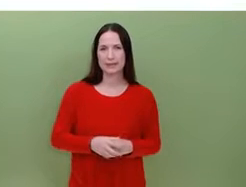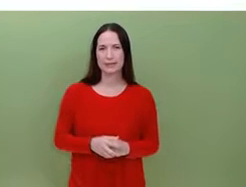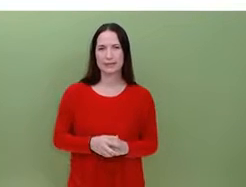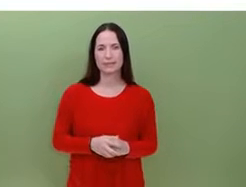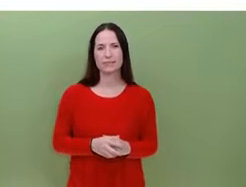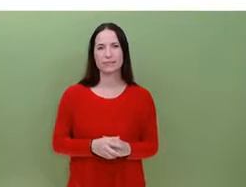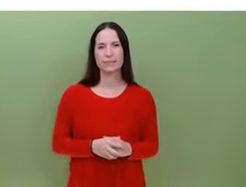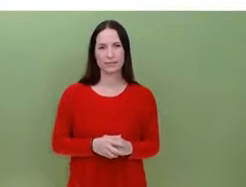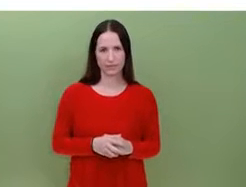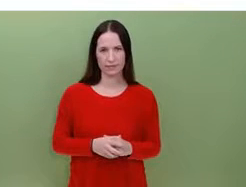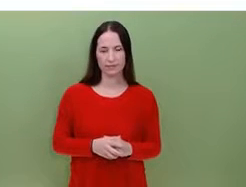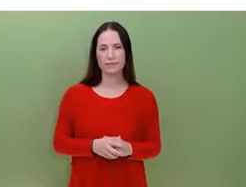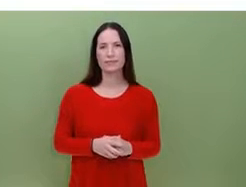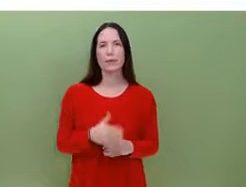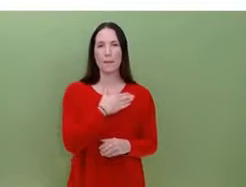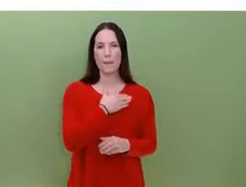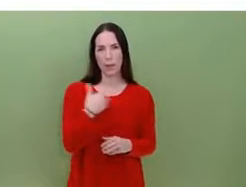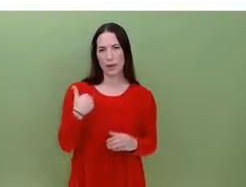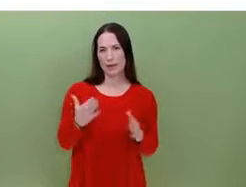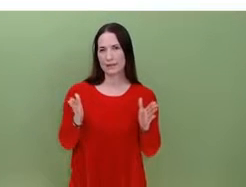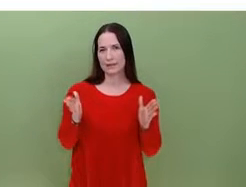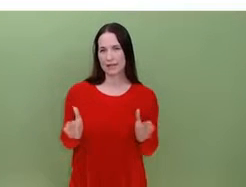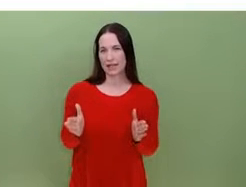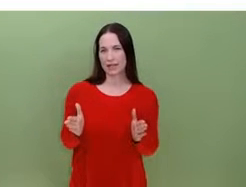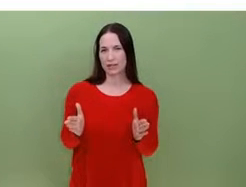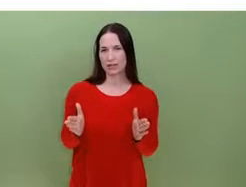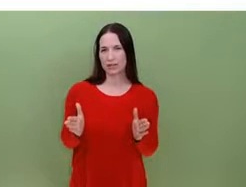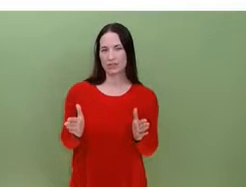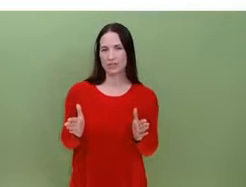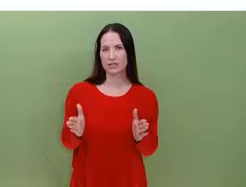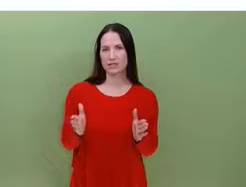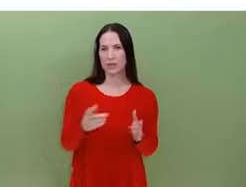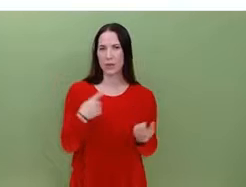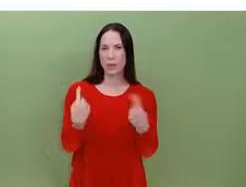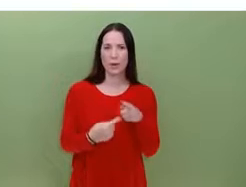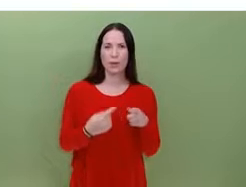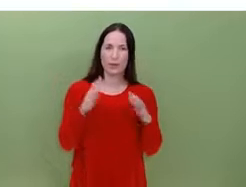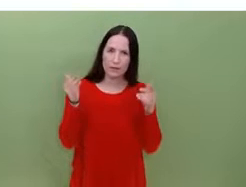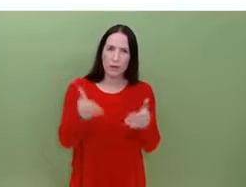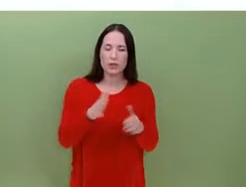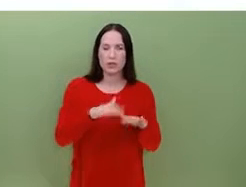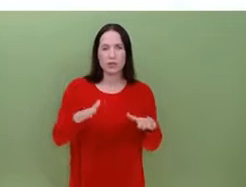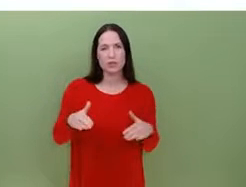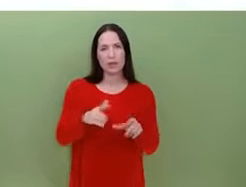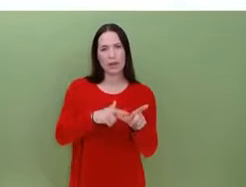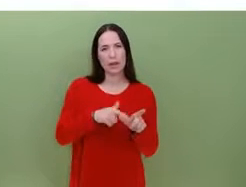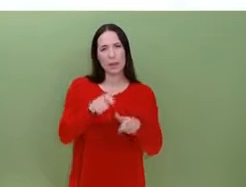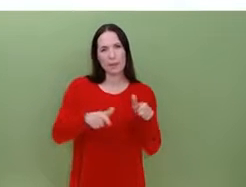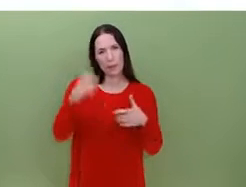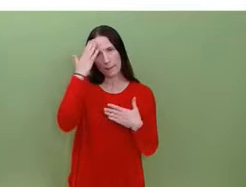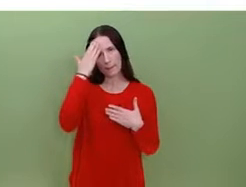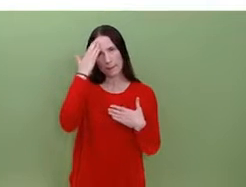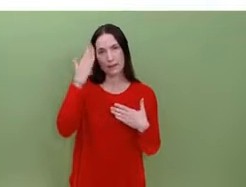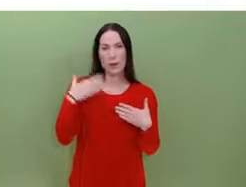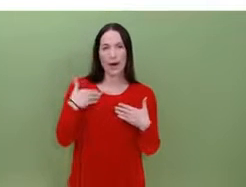So our session this morning is going to focus in on children and young people's mental health, with a particular